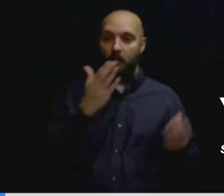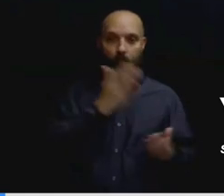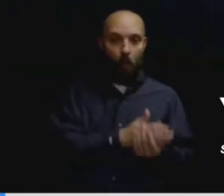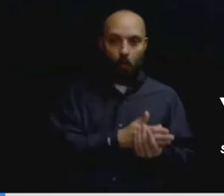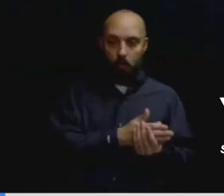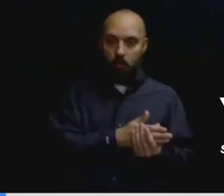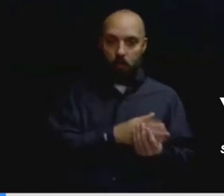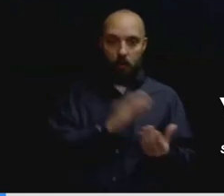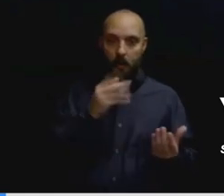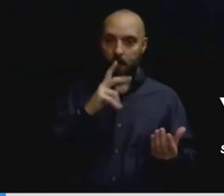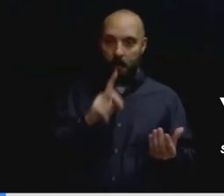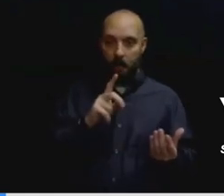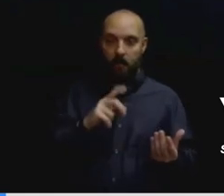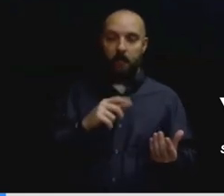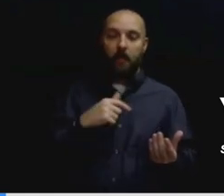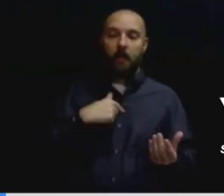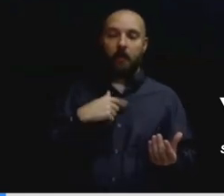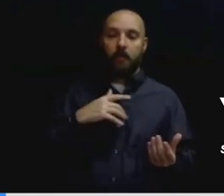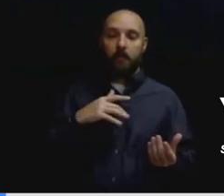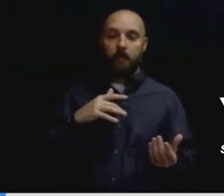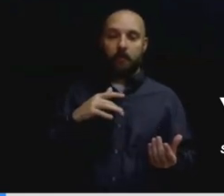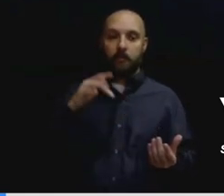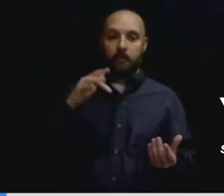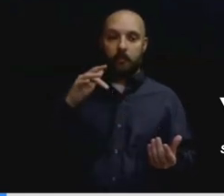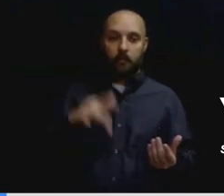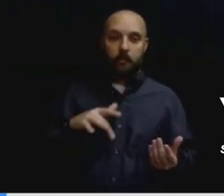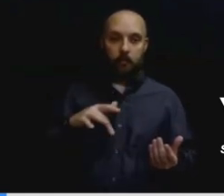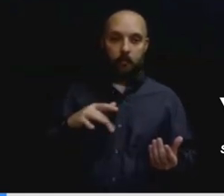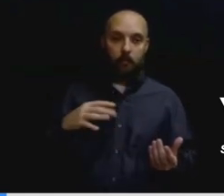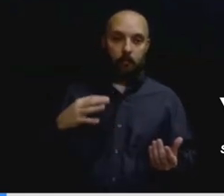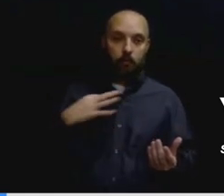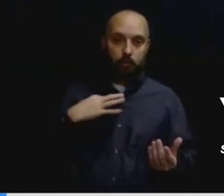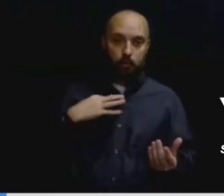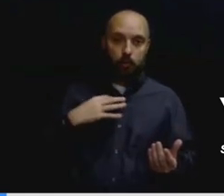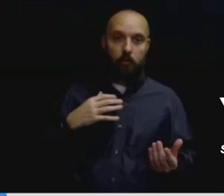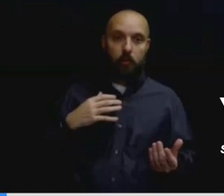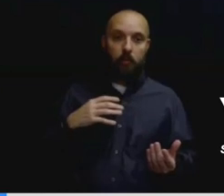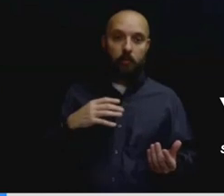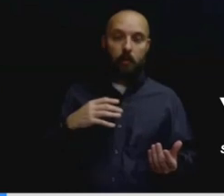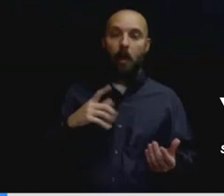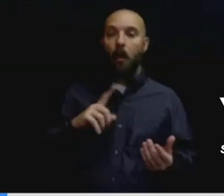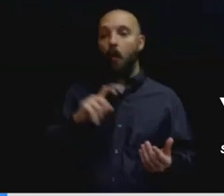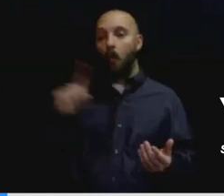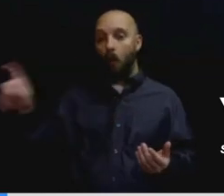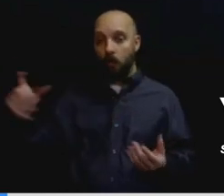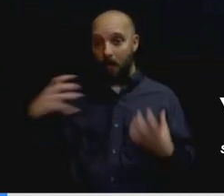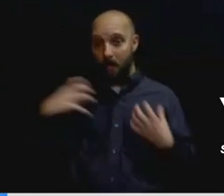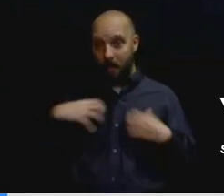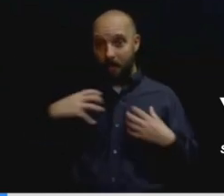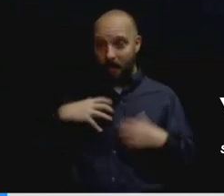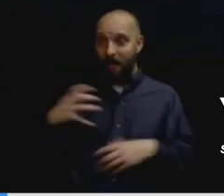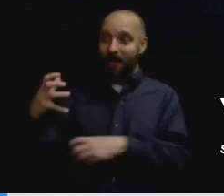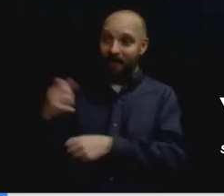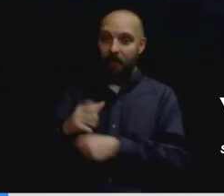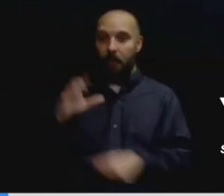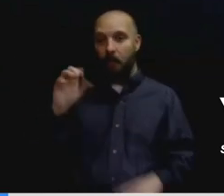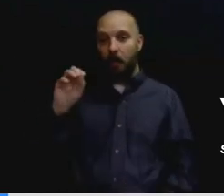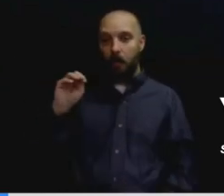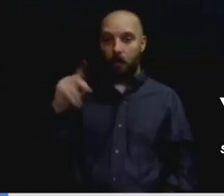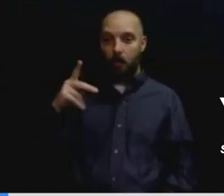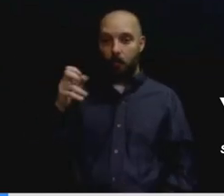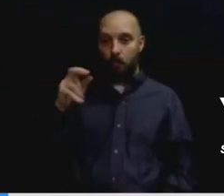and press Theo shirt, walk to my backpack, get the compression shirt,